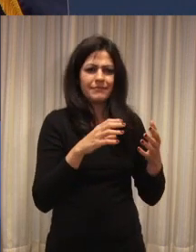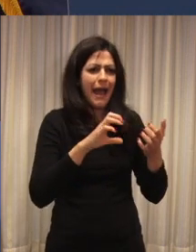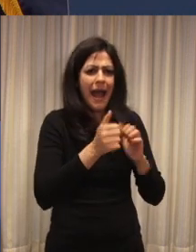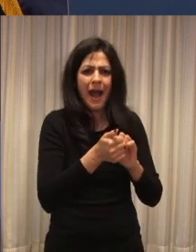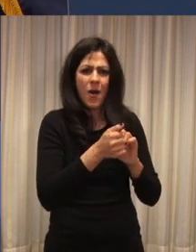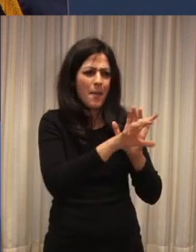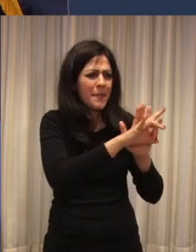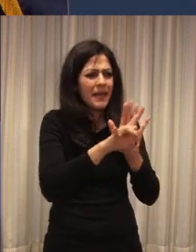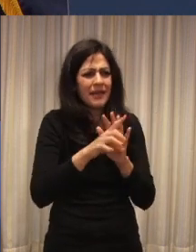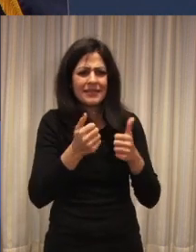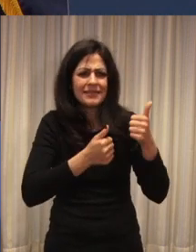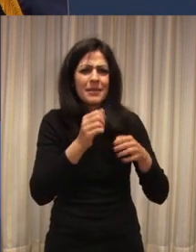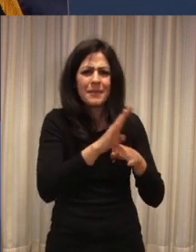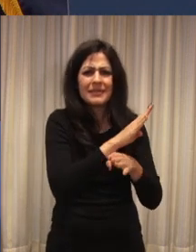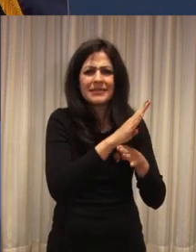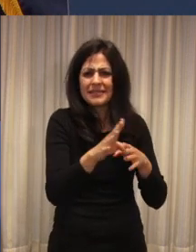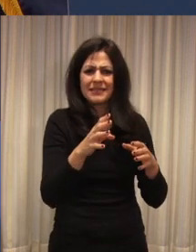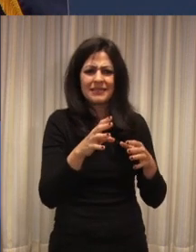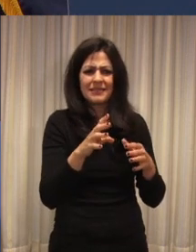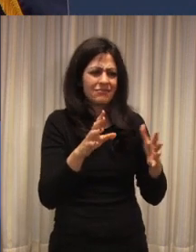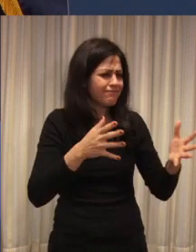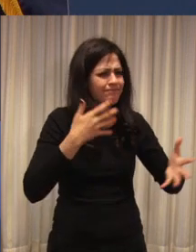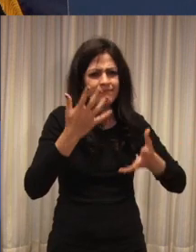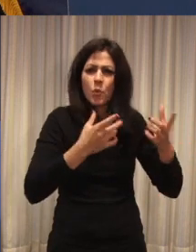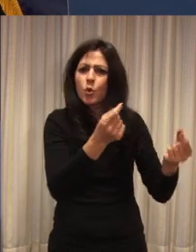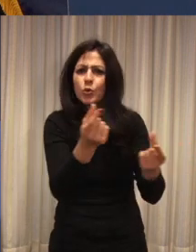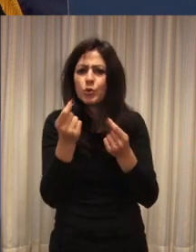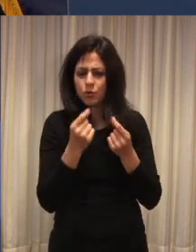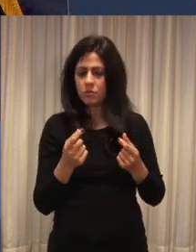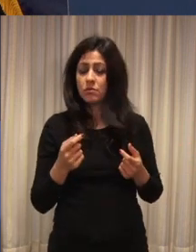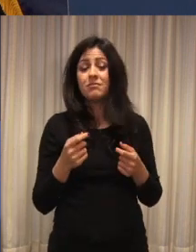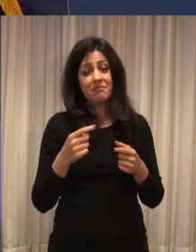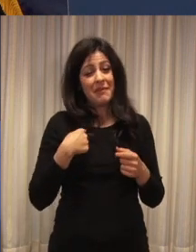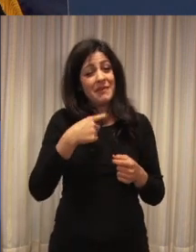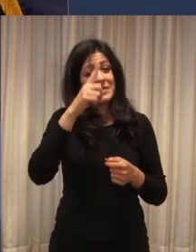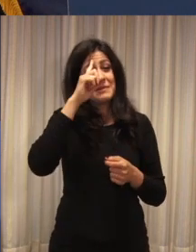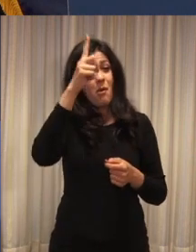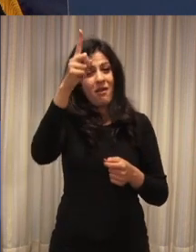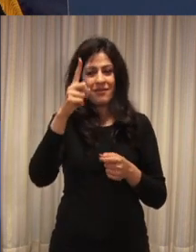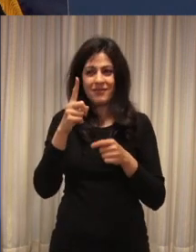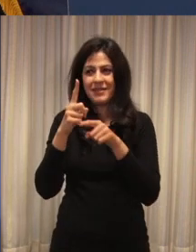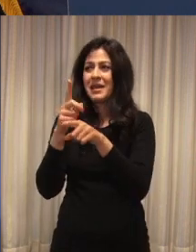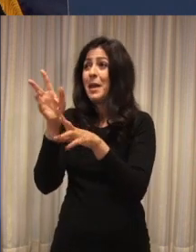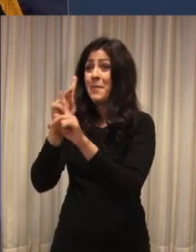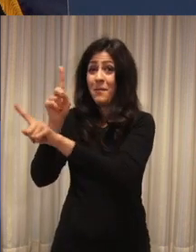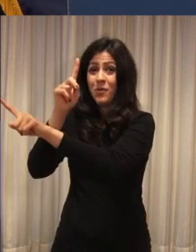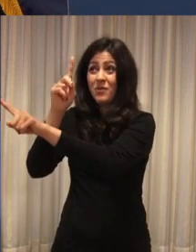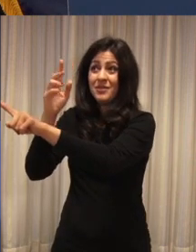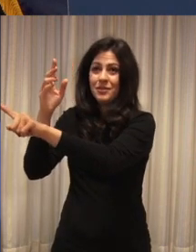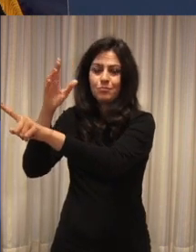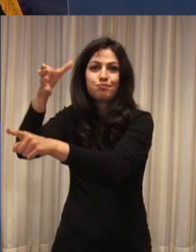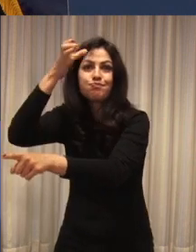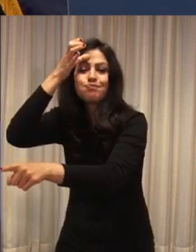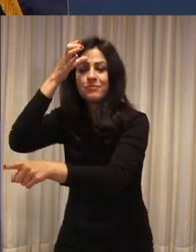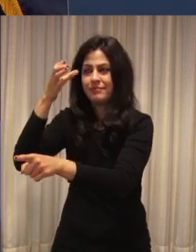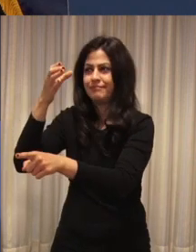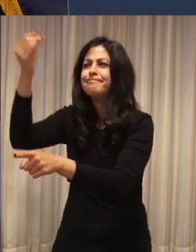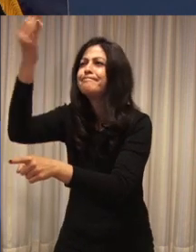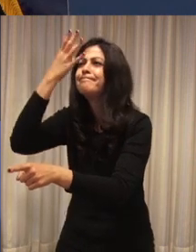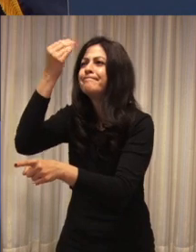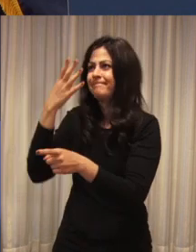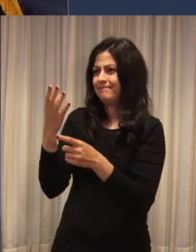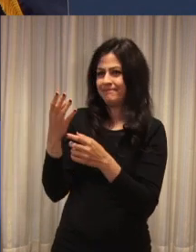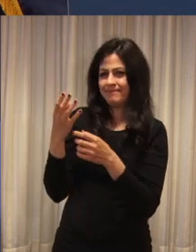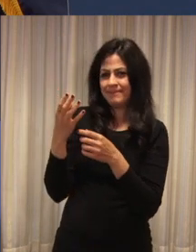businesses and industries that we have? So the smart way to do that, I think, is to listen to the experts, to listen to the businesses and the leaders in